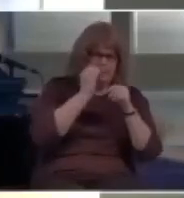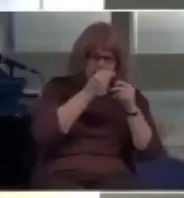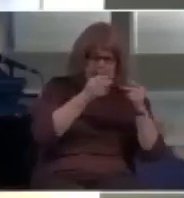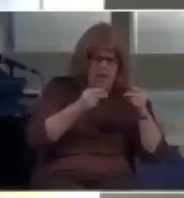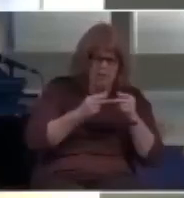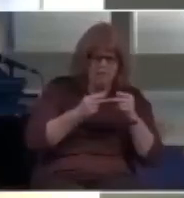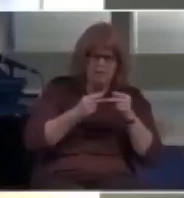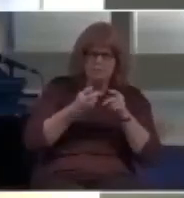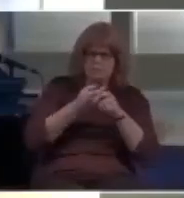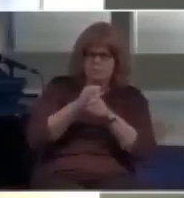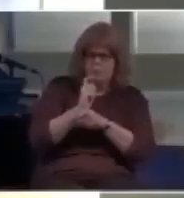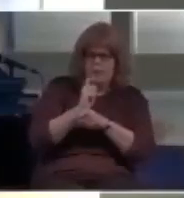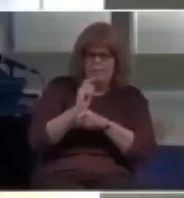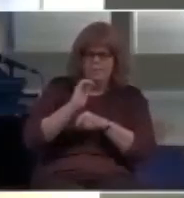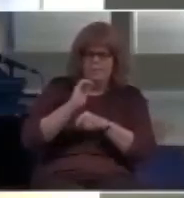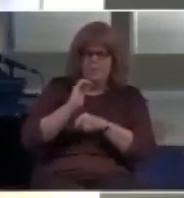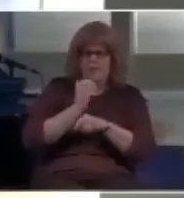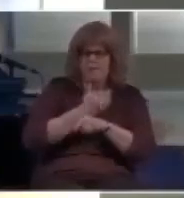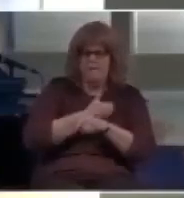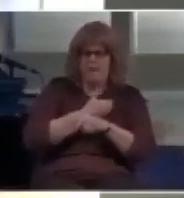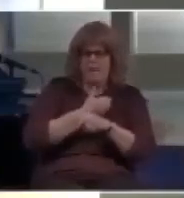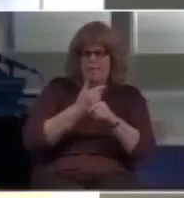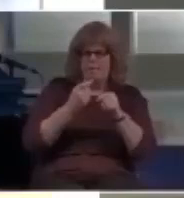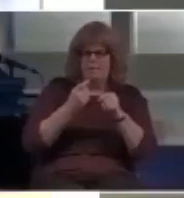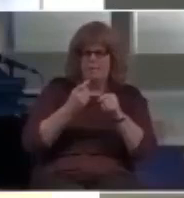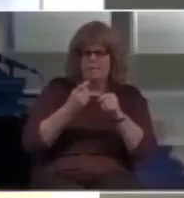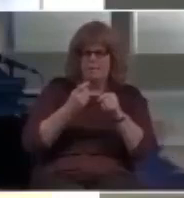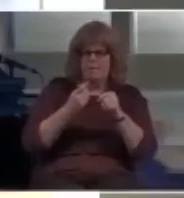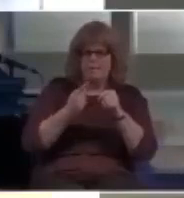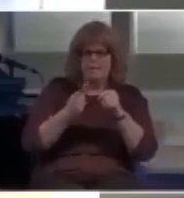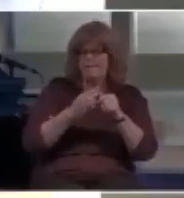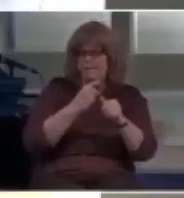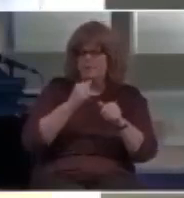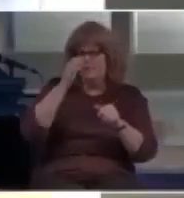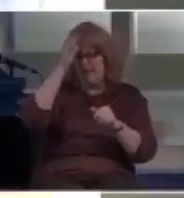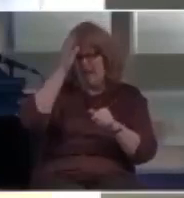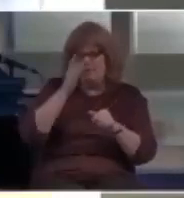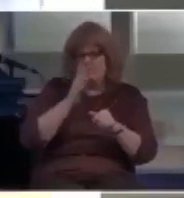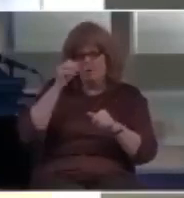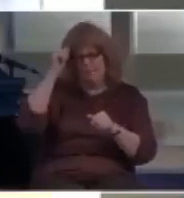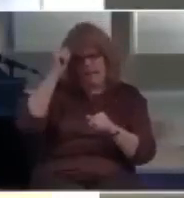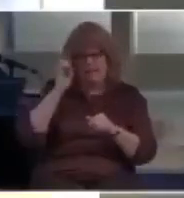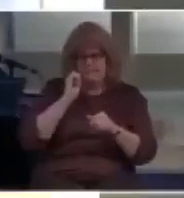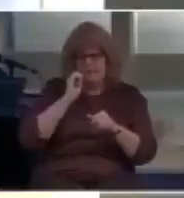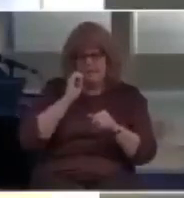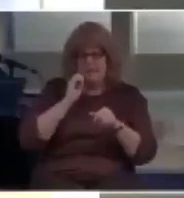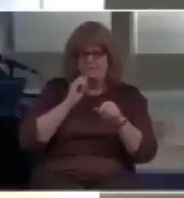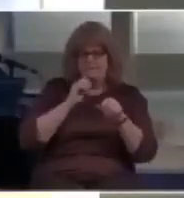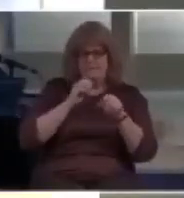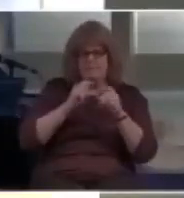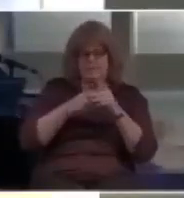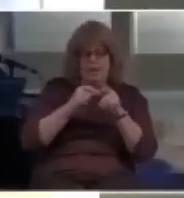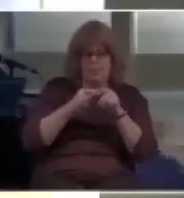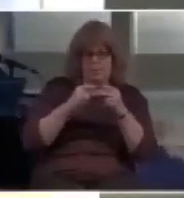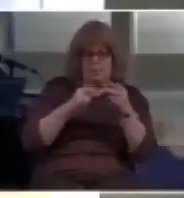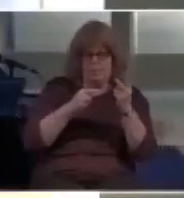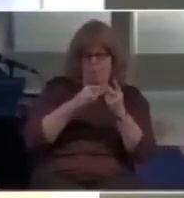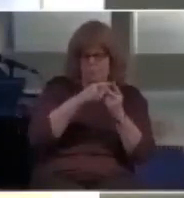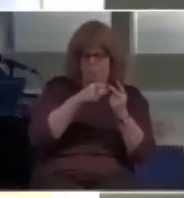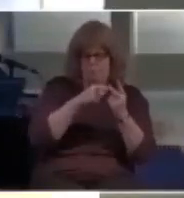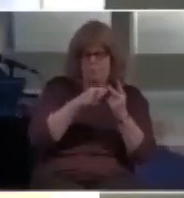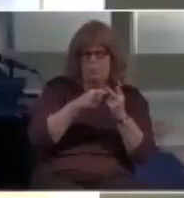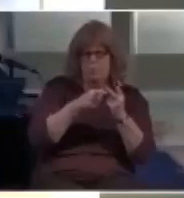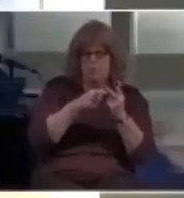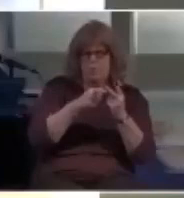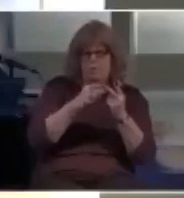with the corruption of our first father and mother, Adam and Eve, we see this